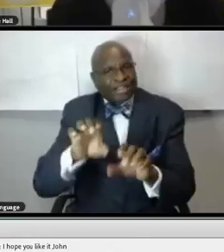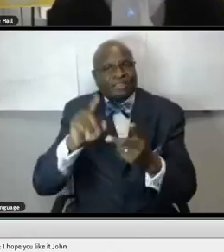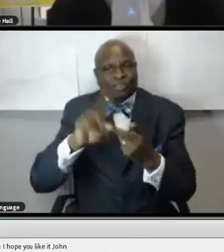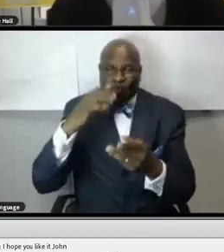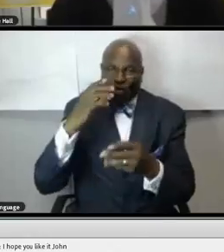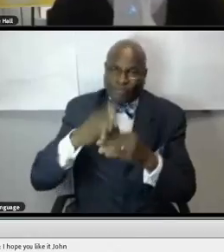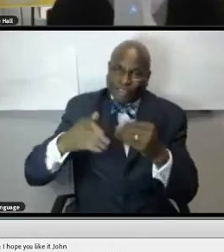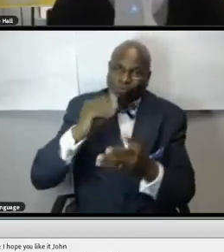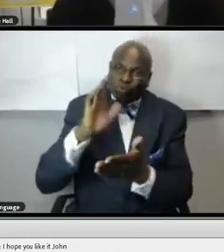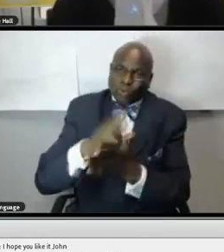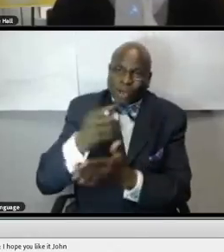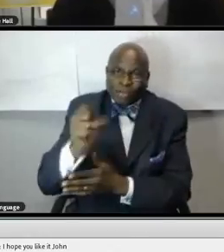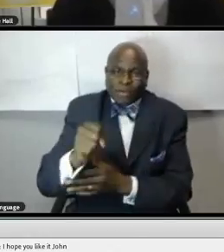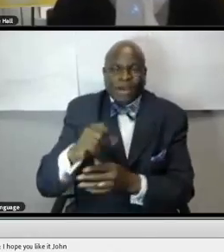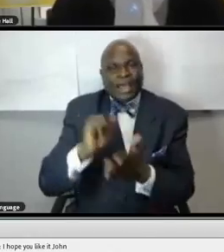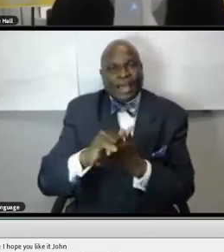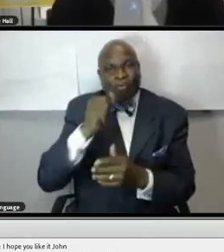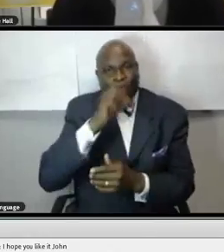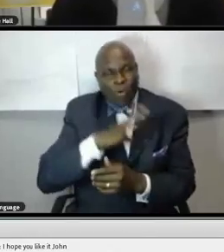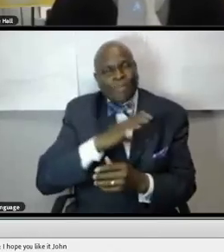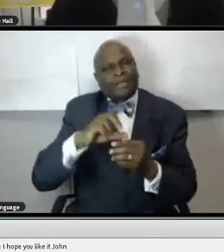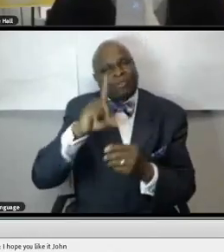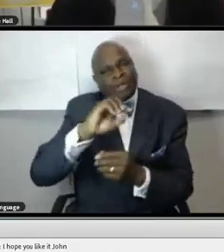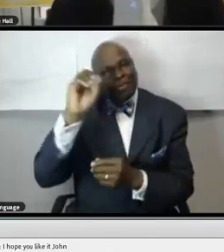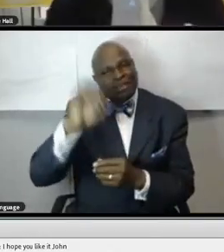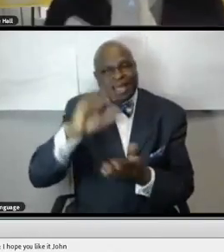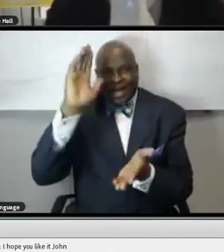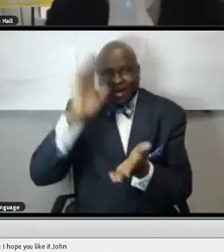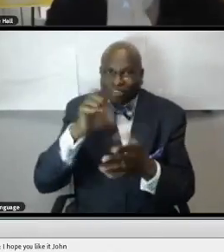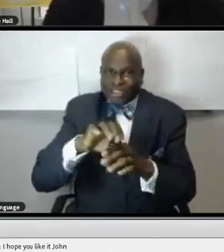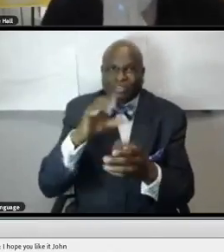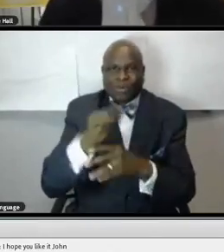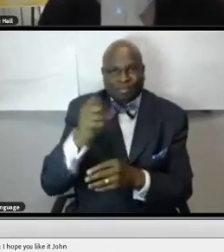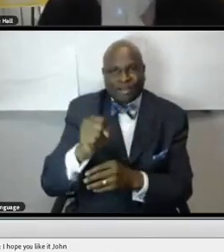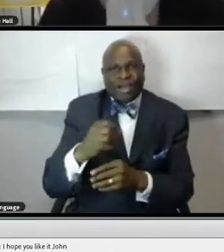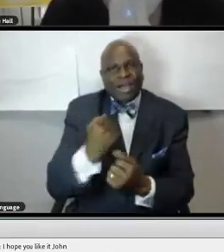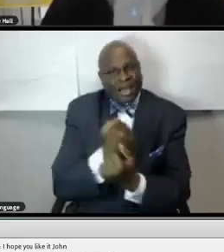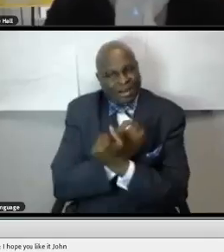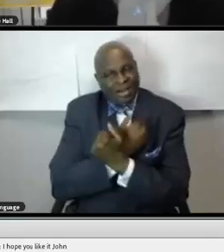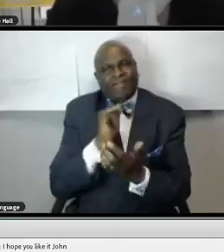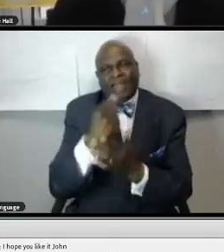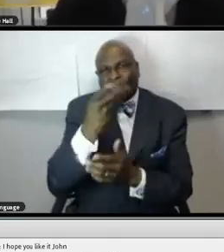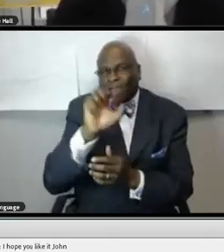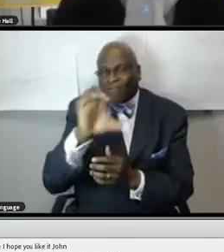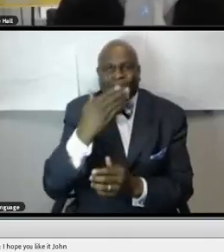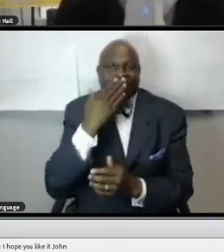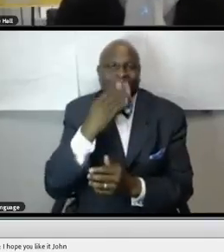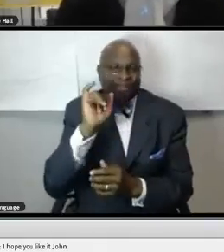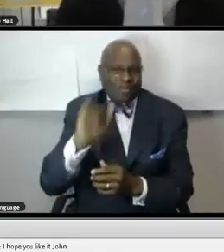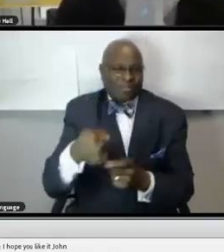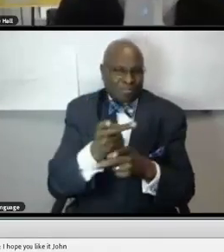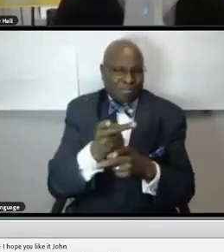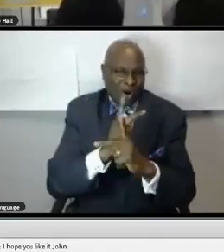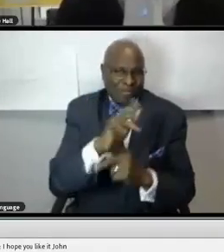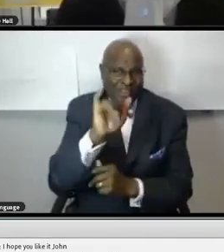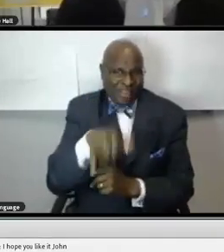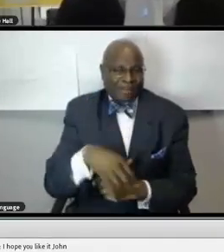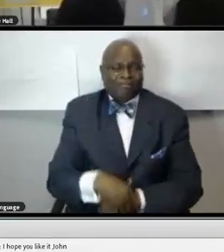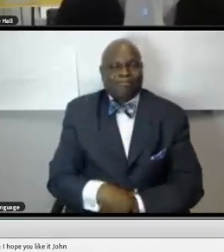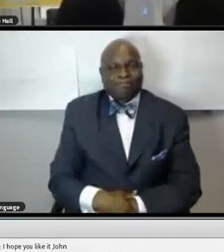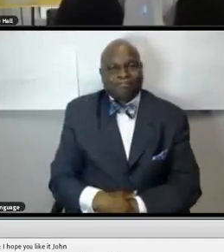woman, 28% less. And I just love that graphic, Maitre, so thank you very much. Lovely illustration of